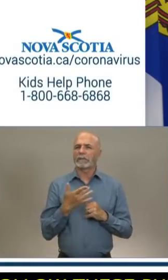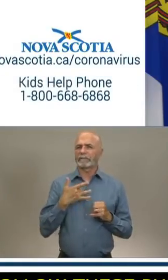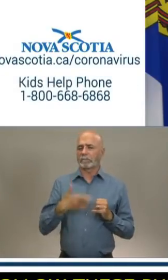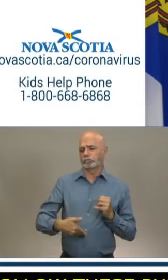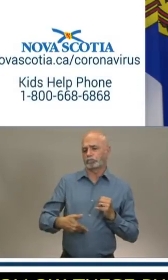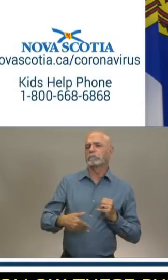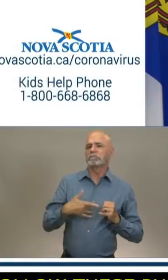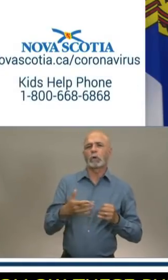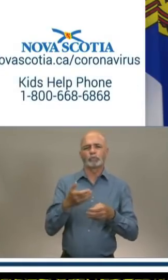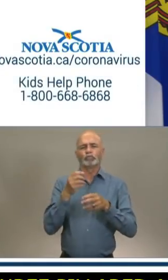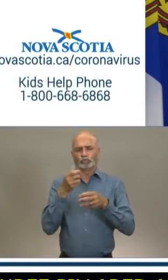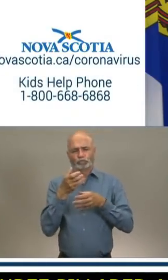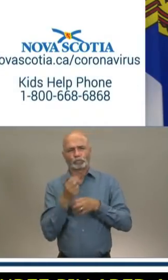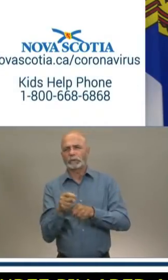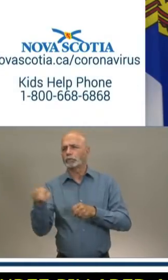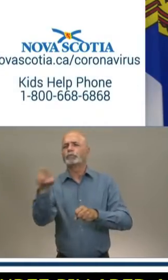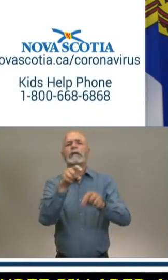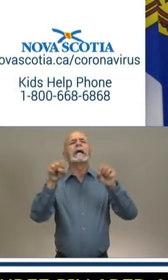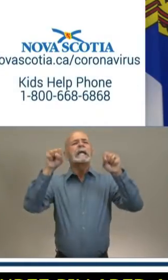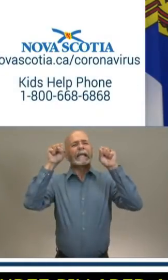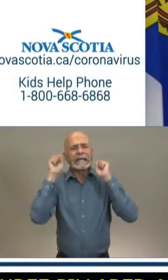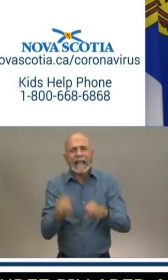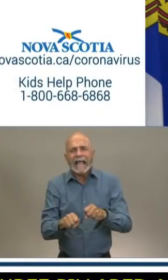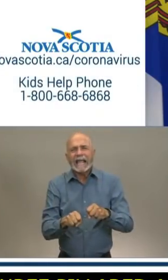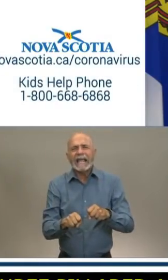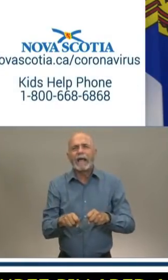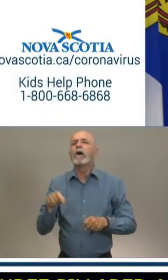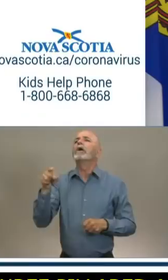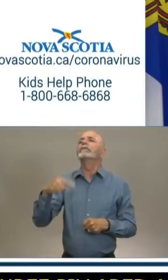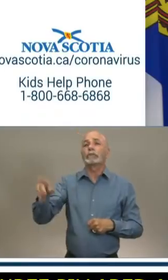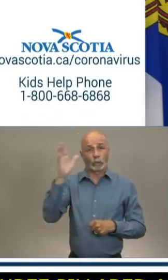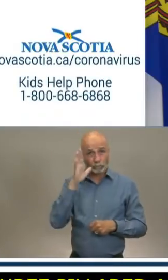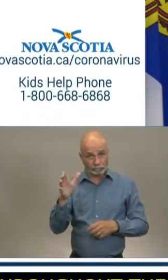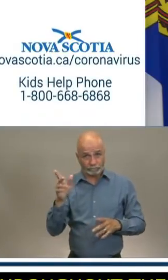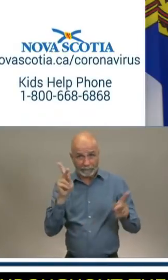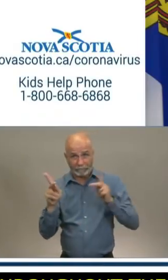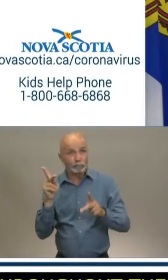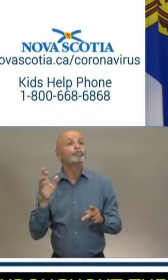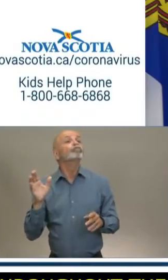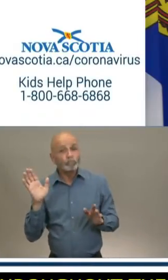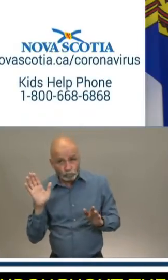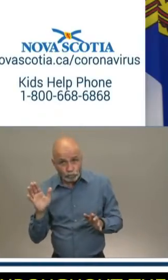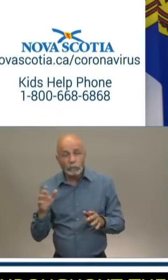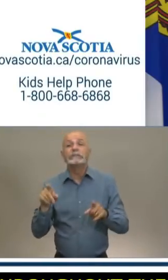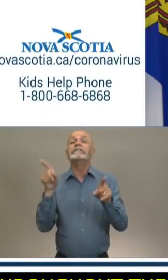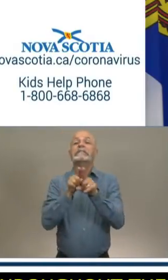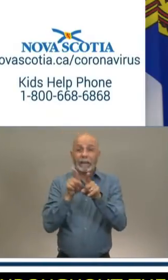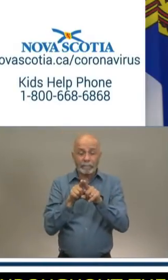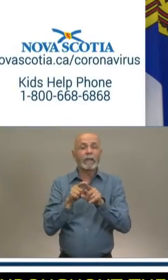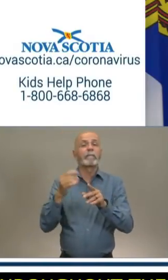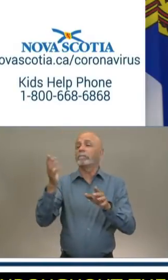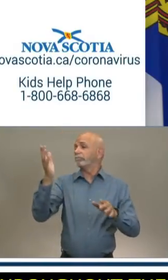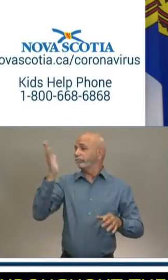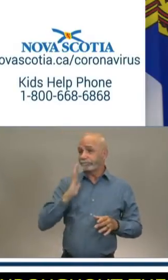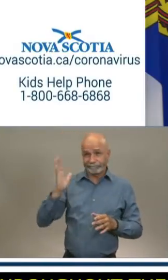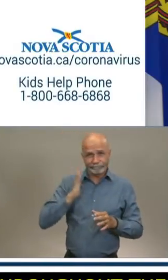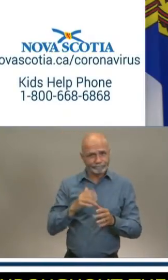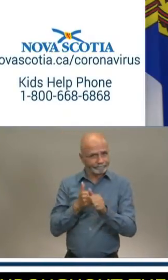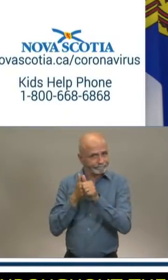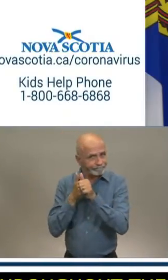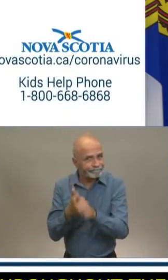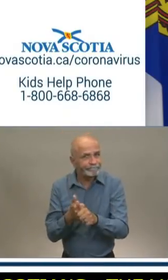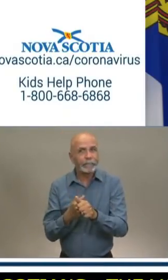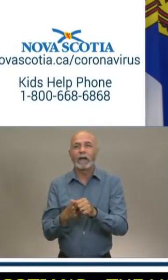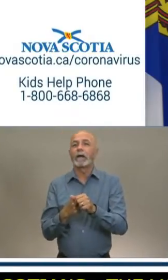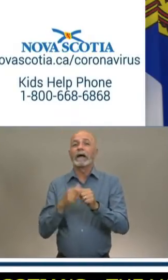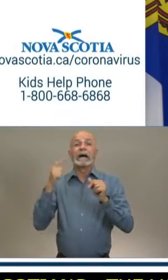Scotians. The vast majority of Nova Scotians will do the work as they have in previous waves, and we got through that third wave, as Dr.